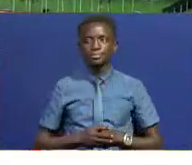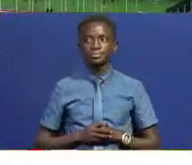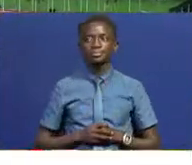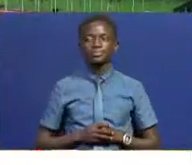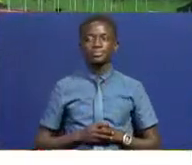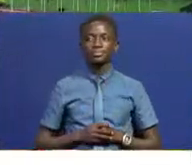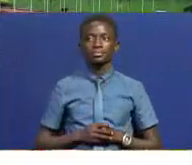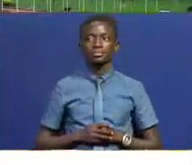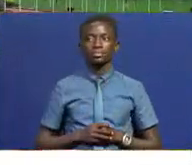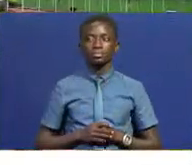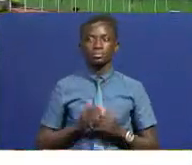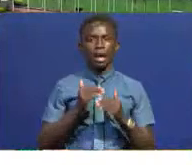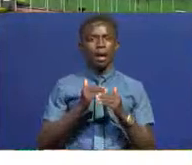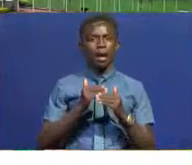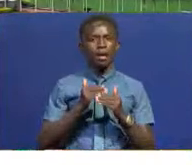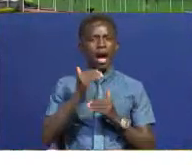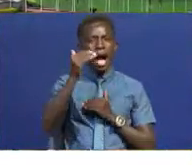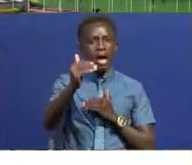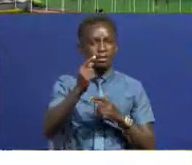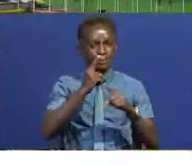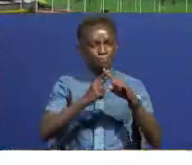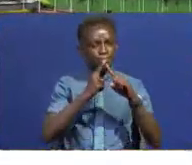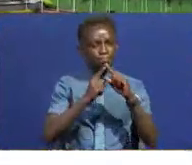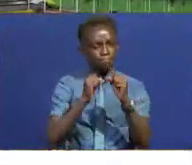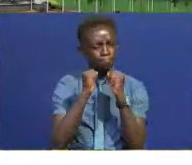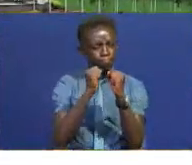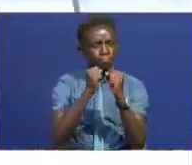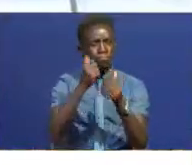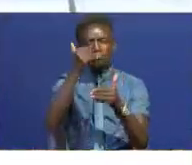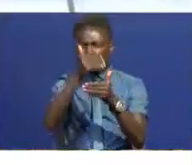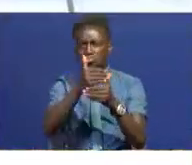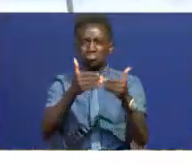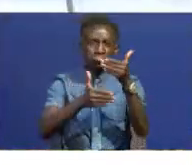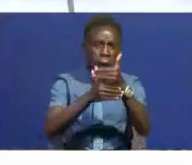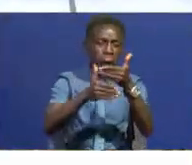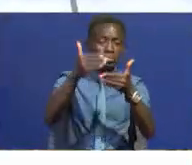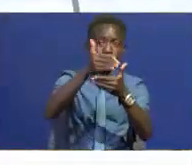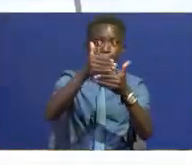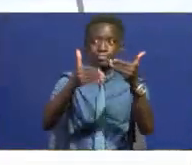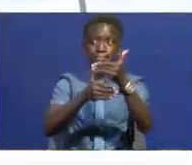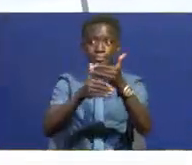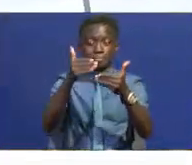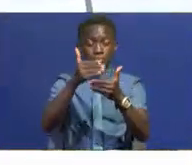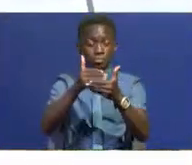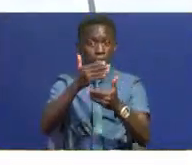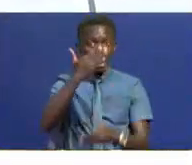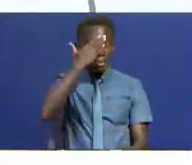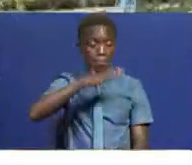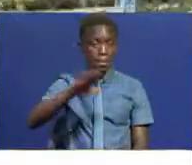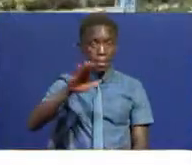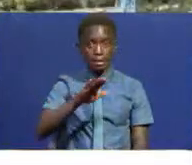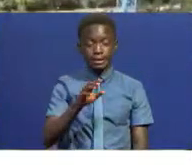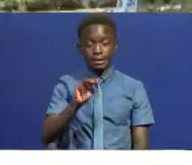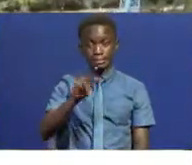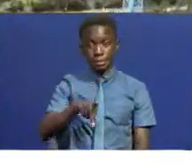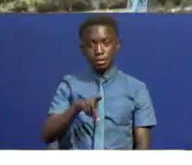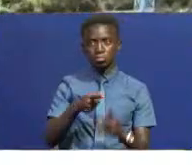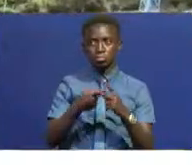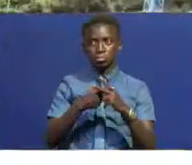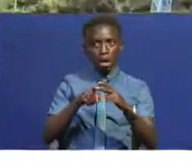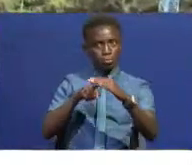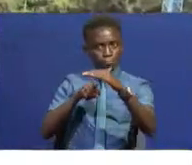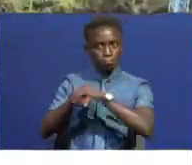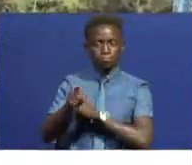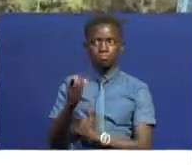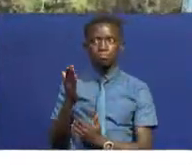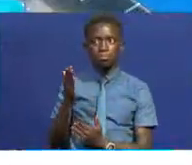After nearly a decade of construction, legislators began settling into the 27-story Bunge Towers ahead of Friday's